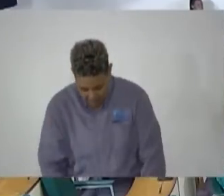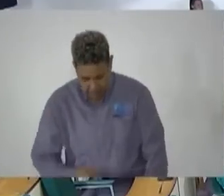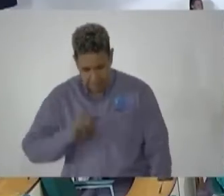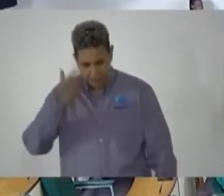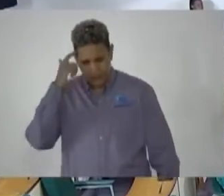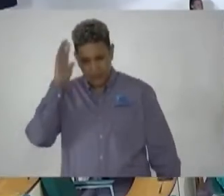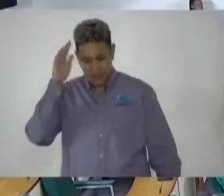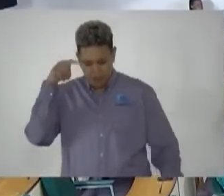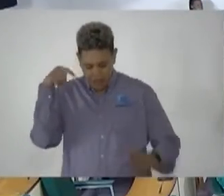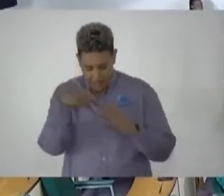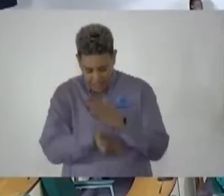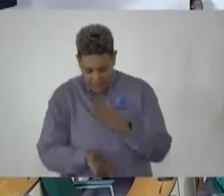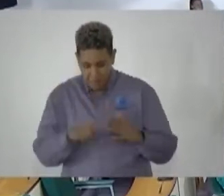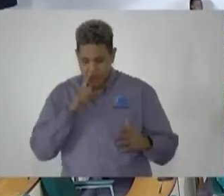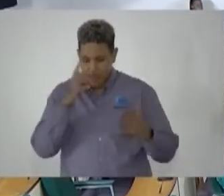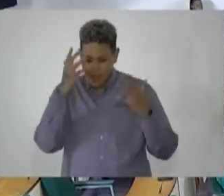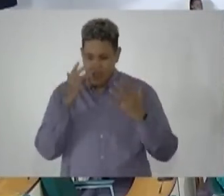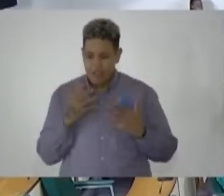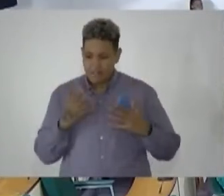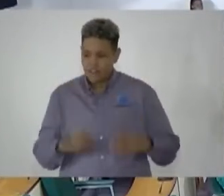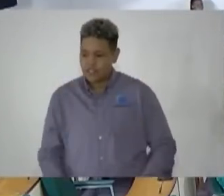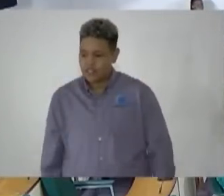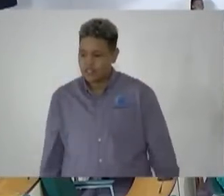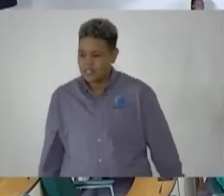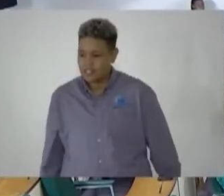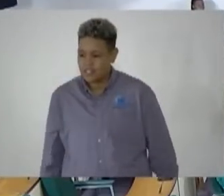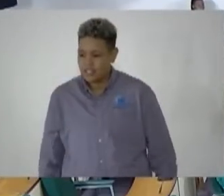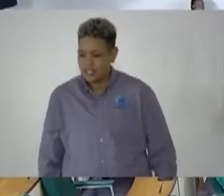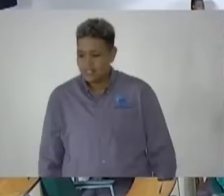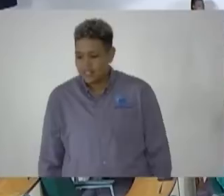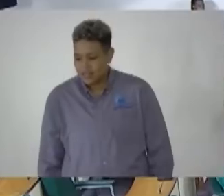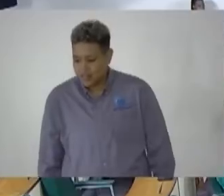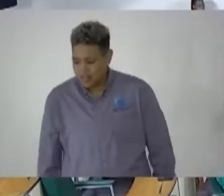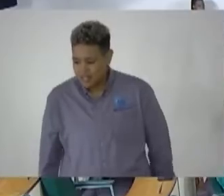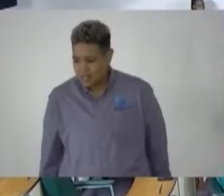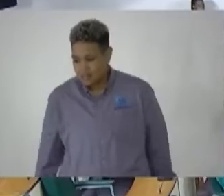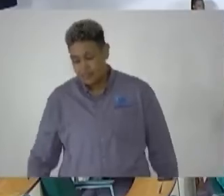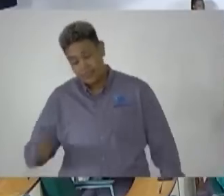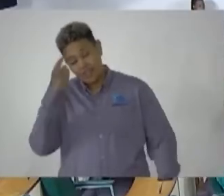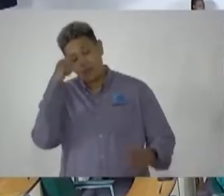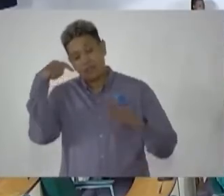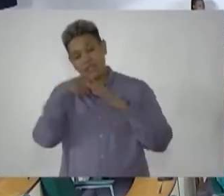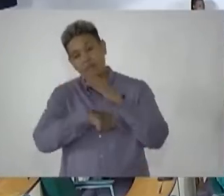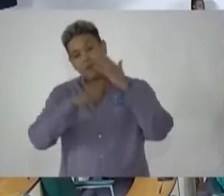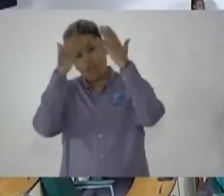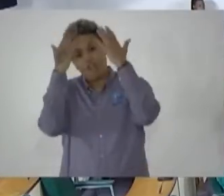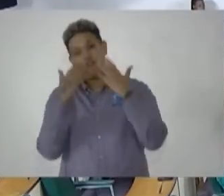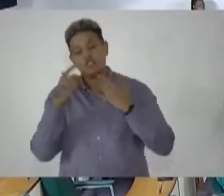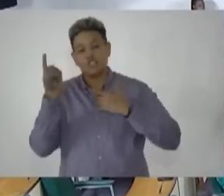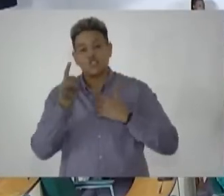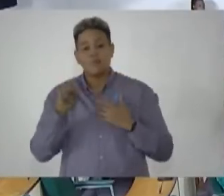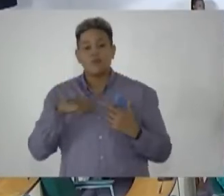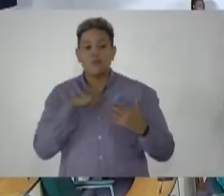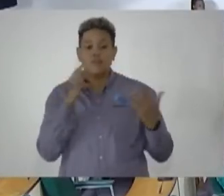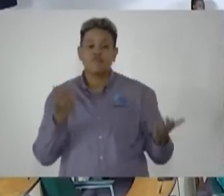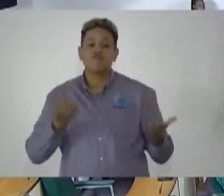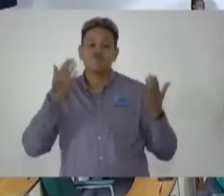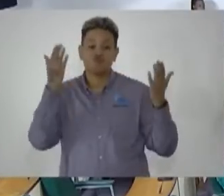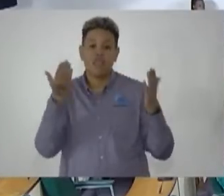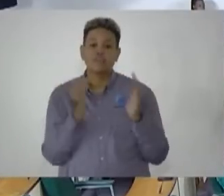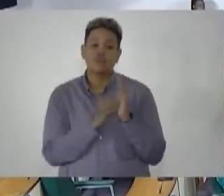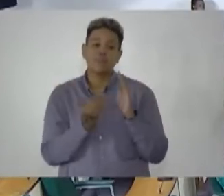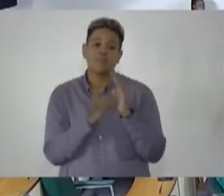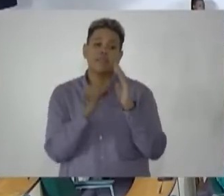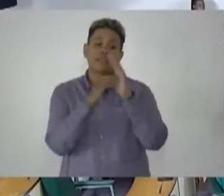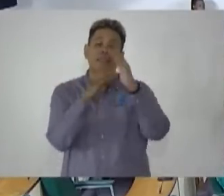would be deeply unfortunate. I think it would be deeply unfortunate. This is something that we have raised